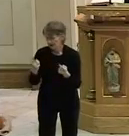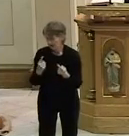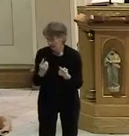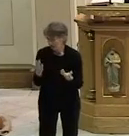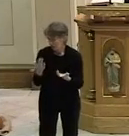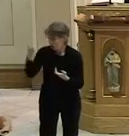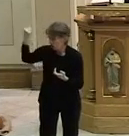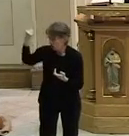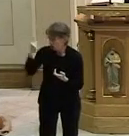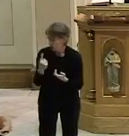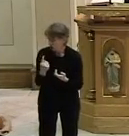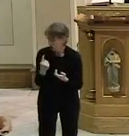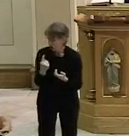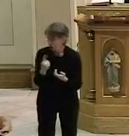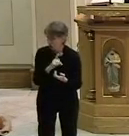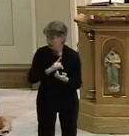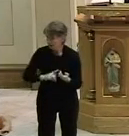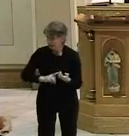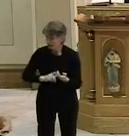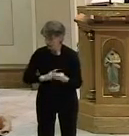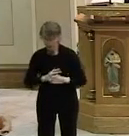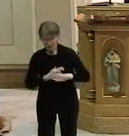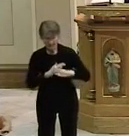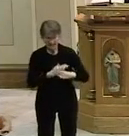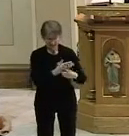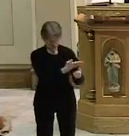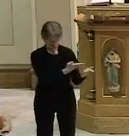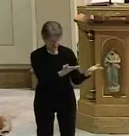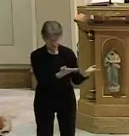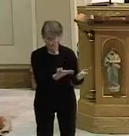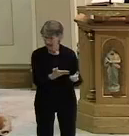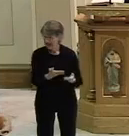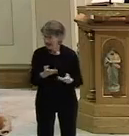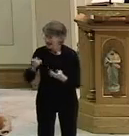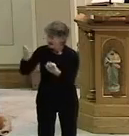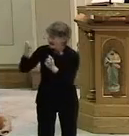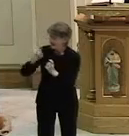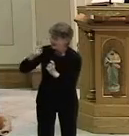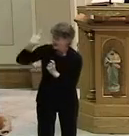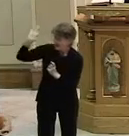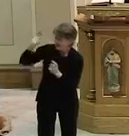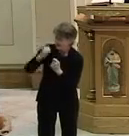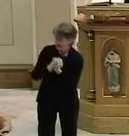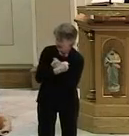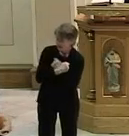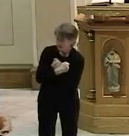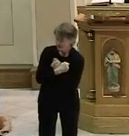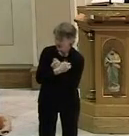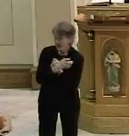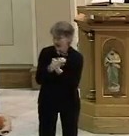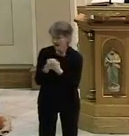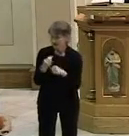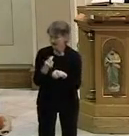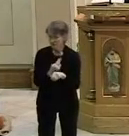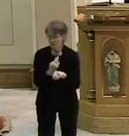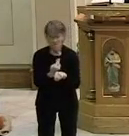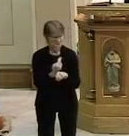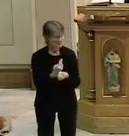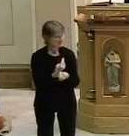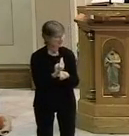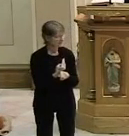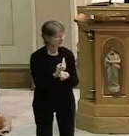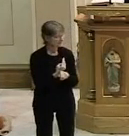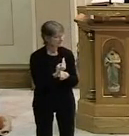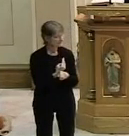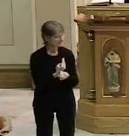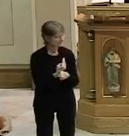us, who gives us a great gift, his love, and he gives us direction to live. And so